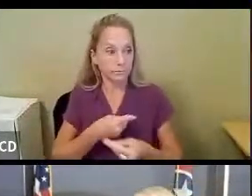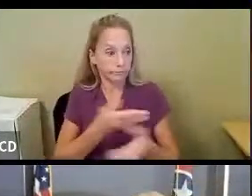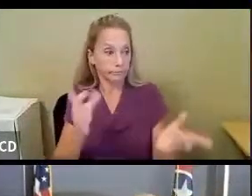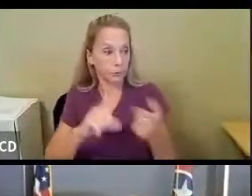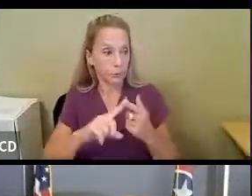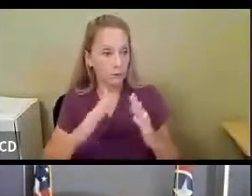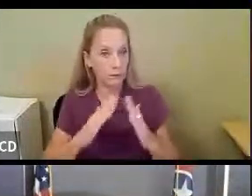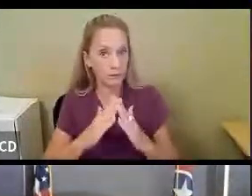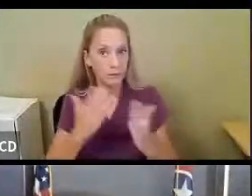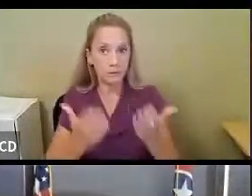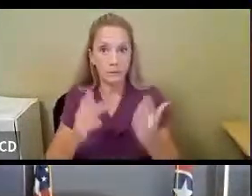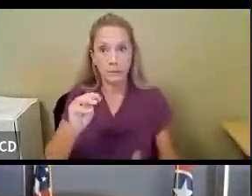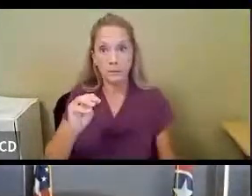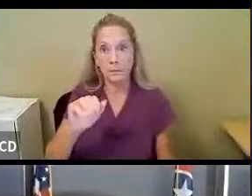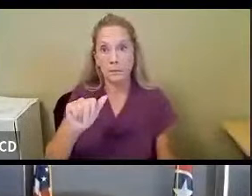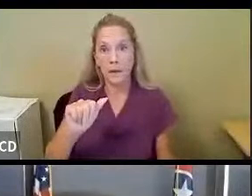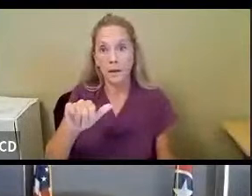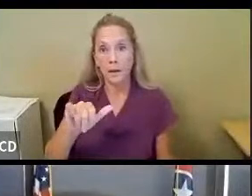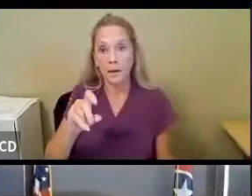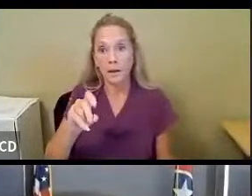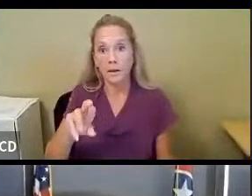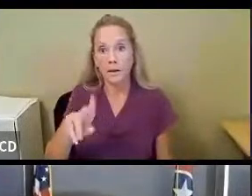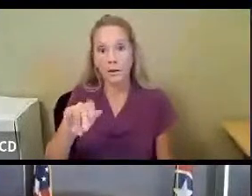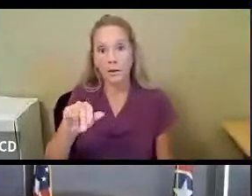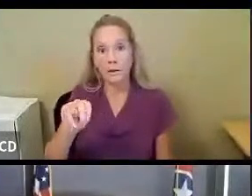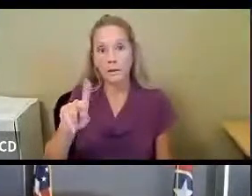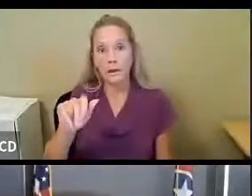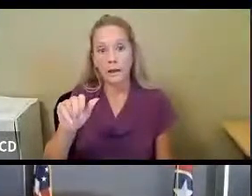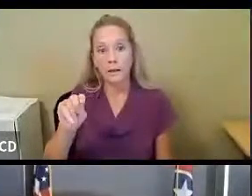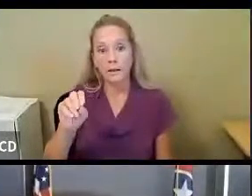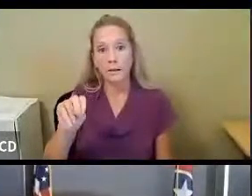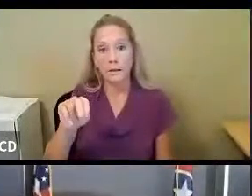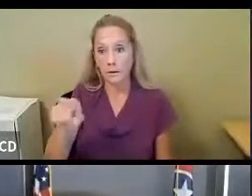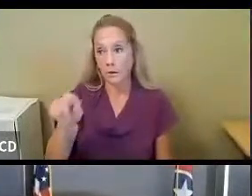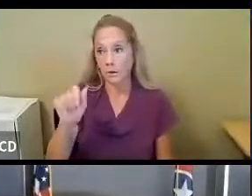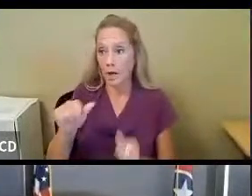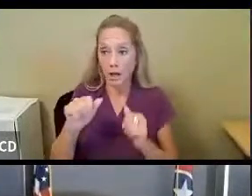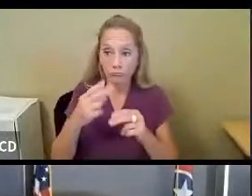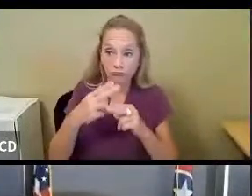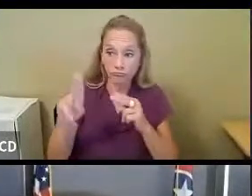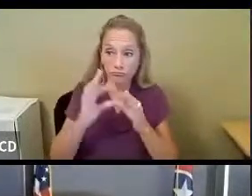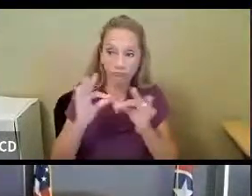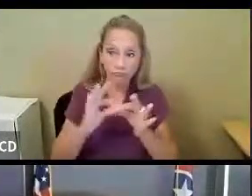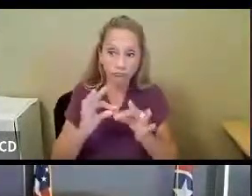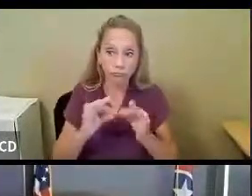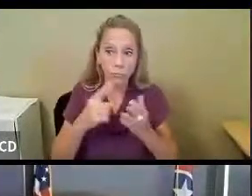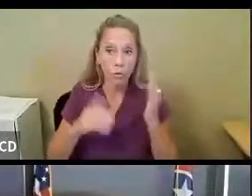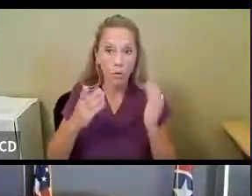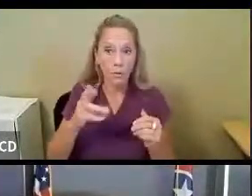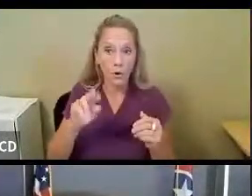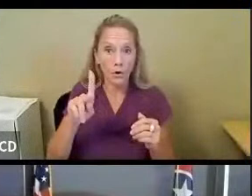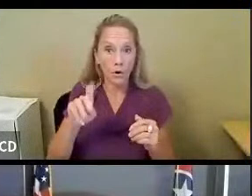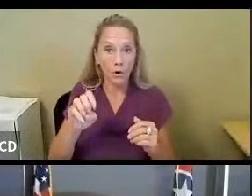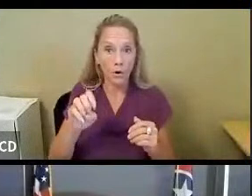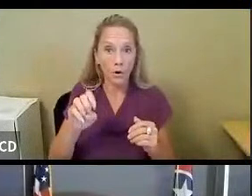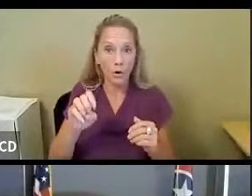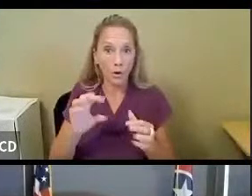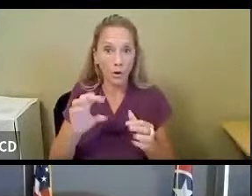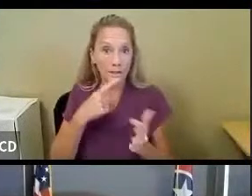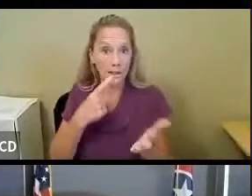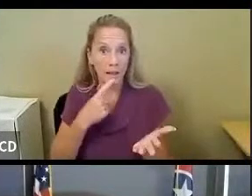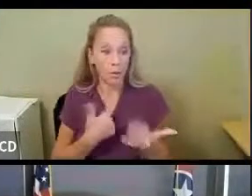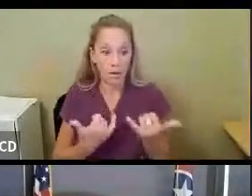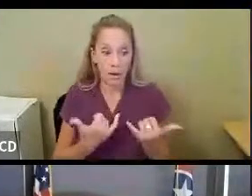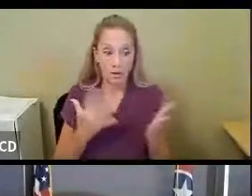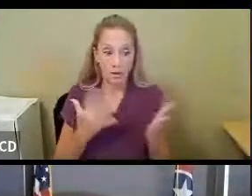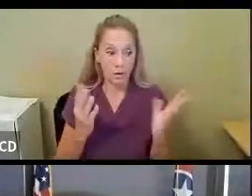perhaps Mayor Kincannon, you can highlight some of the things that Birx shared with us, because we're no longer in the